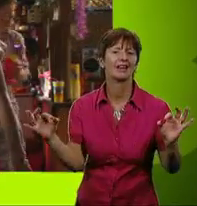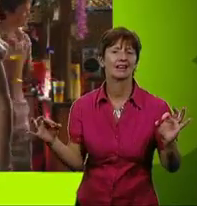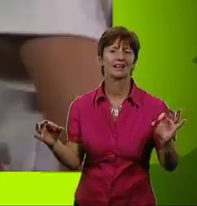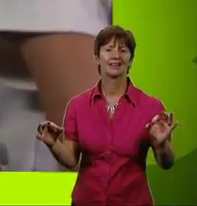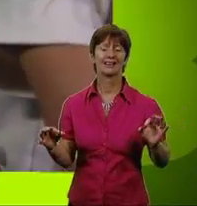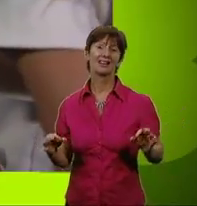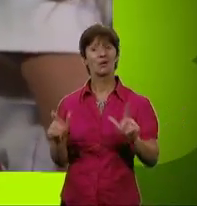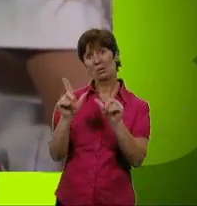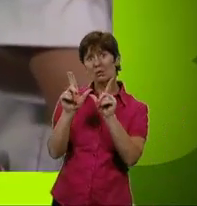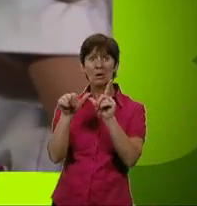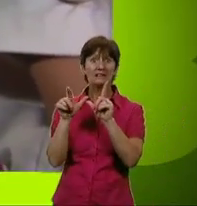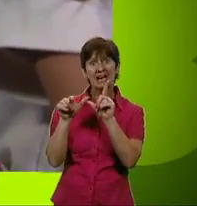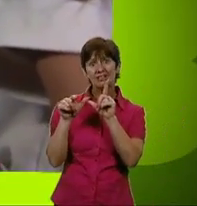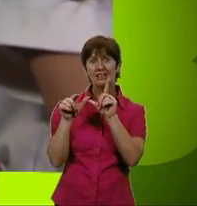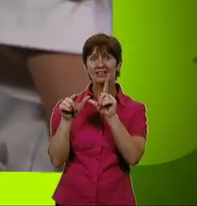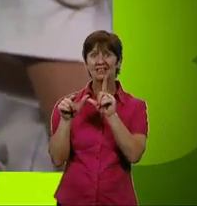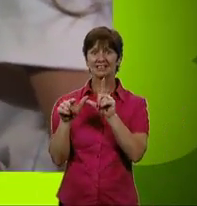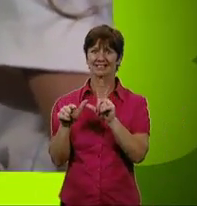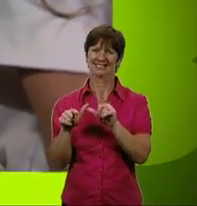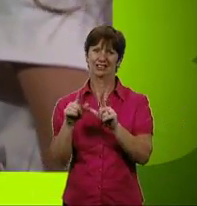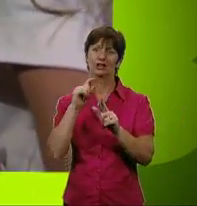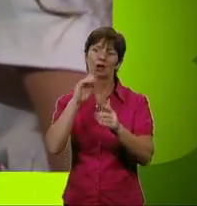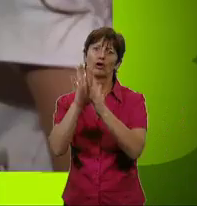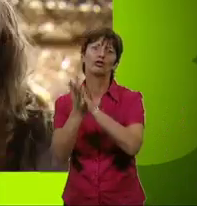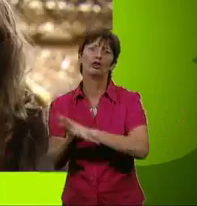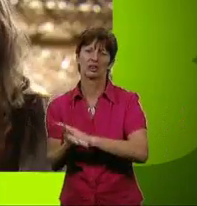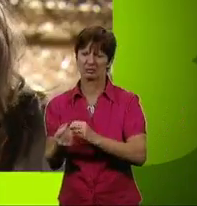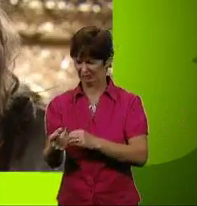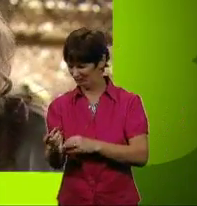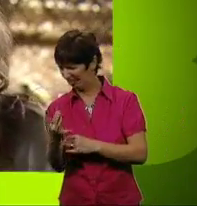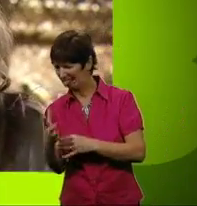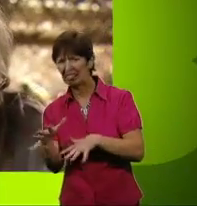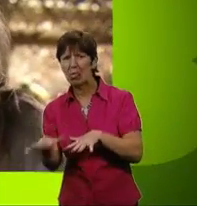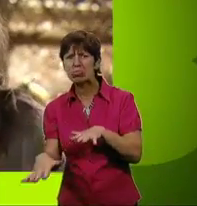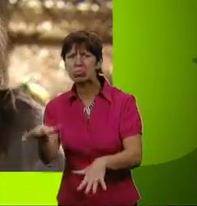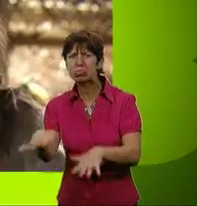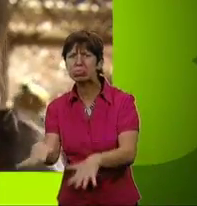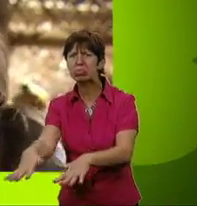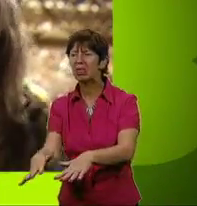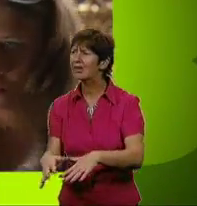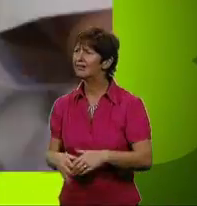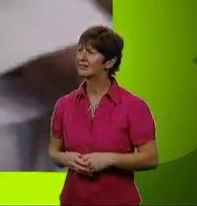anything. Whatever. At least you're not ruining them with your crumbly dead feet.